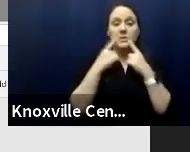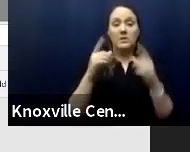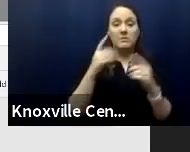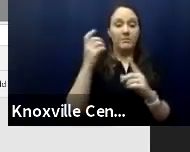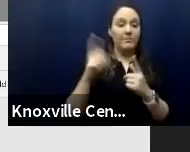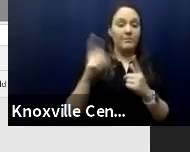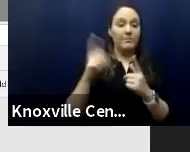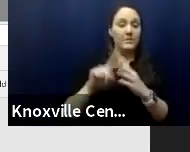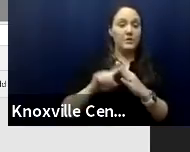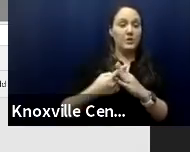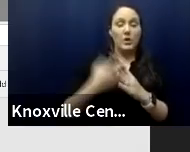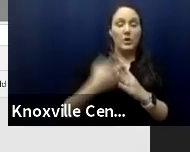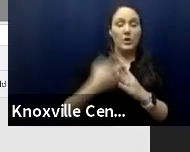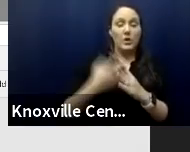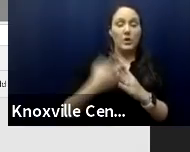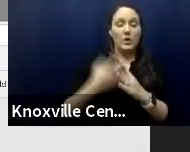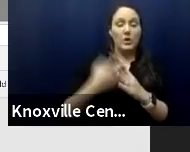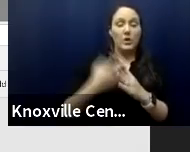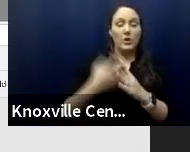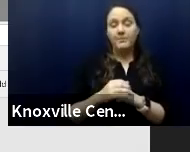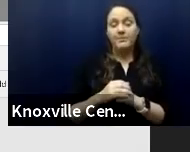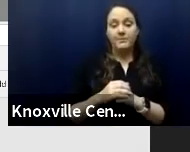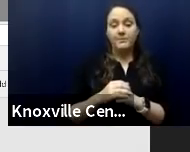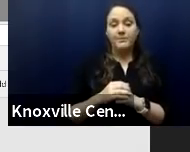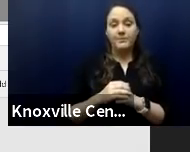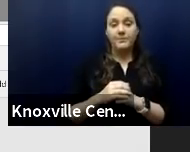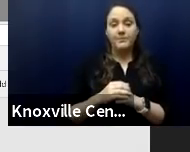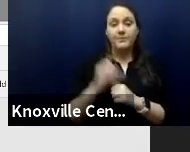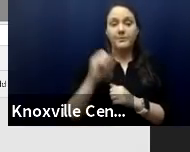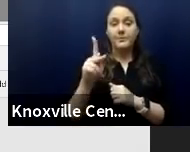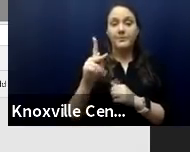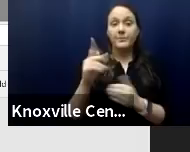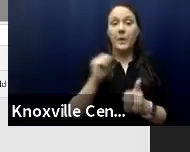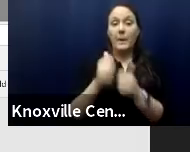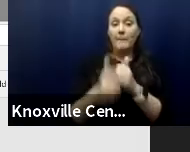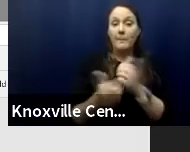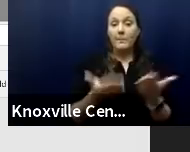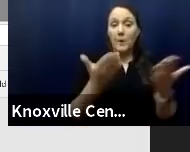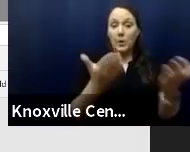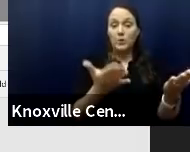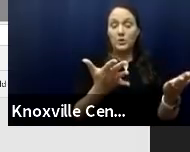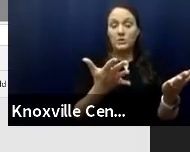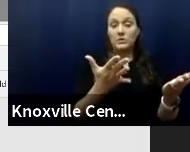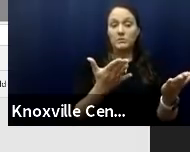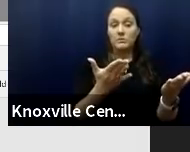order. So we have a motion for